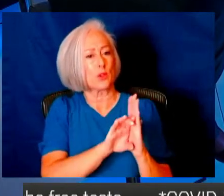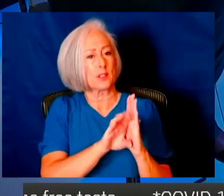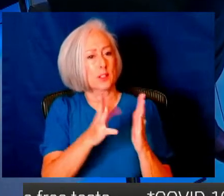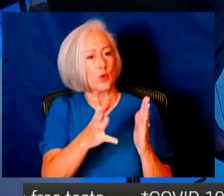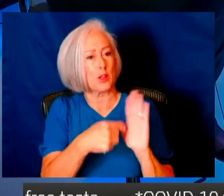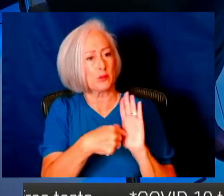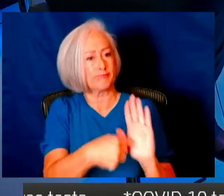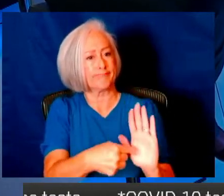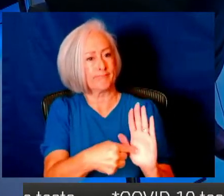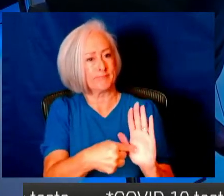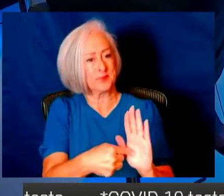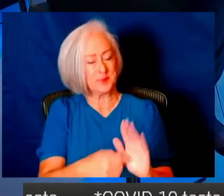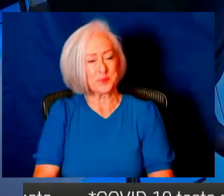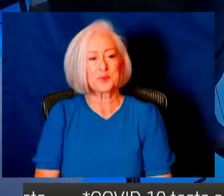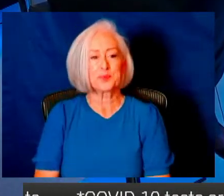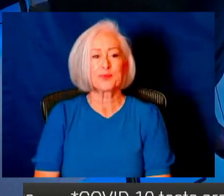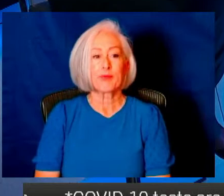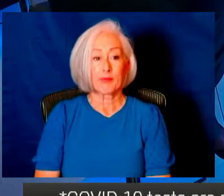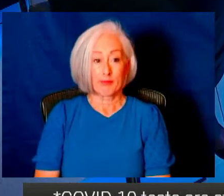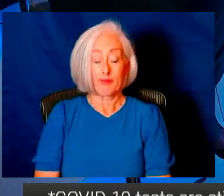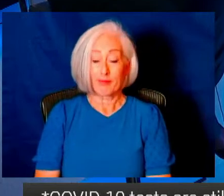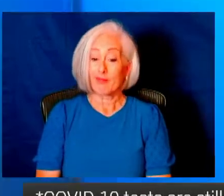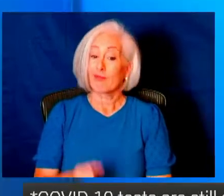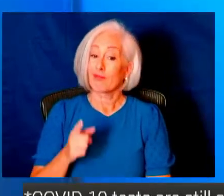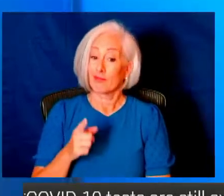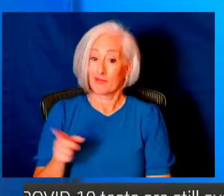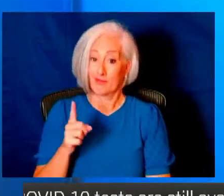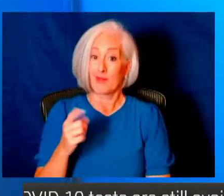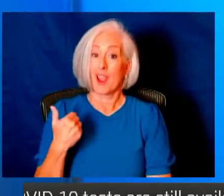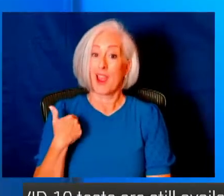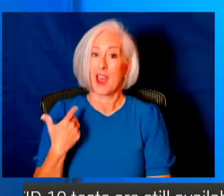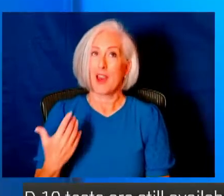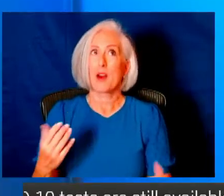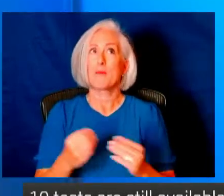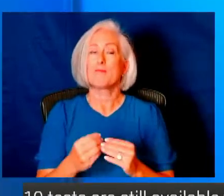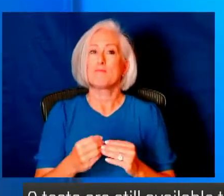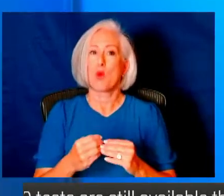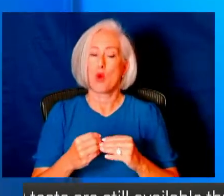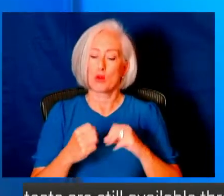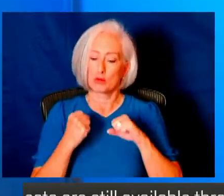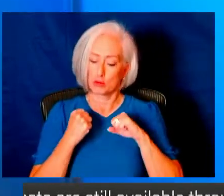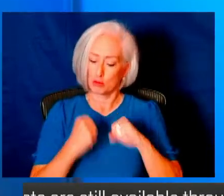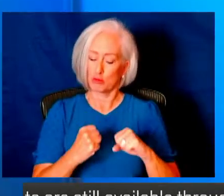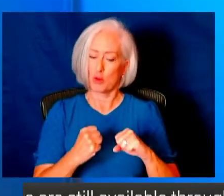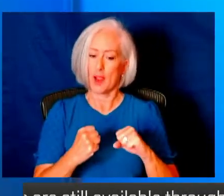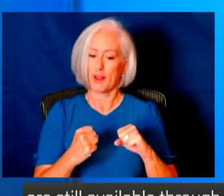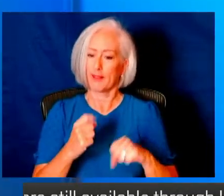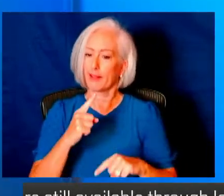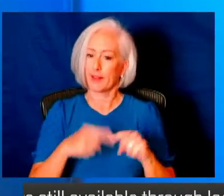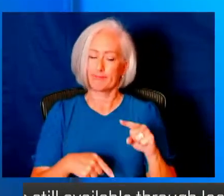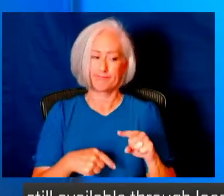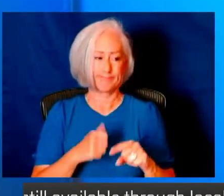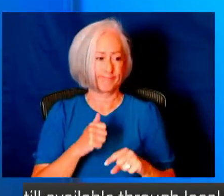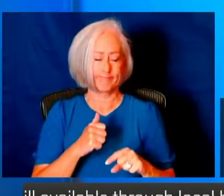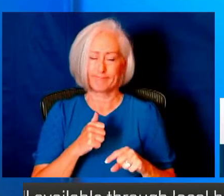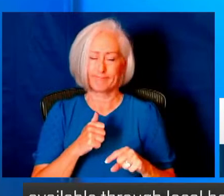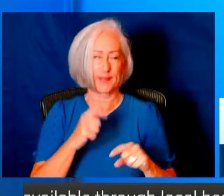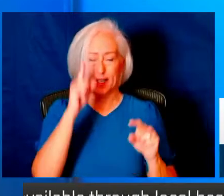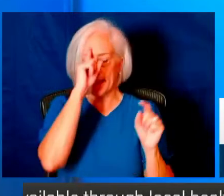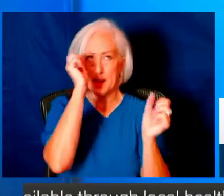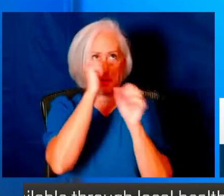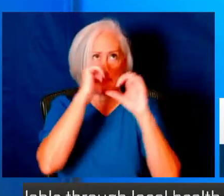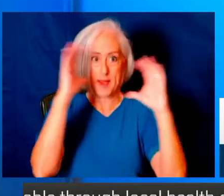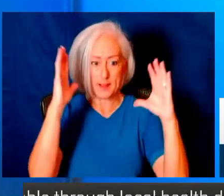Well, first of all, they have more strength than I could ever imagine. They're able to figure out a